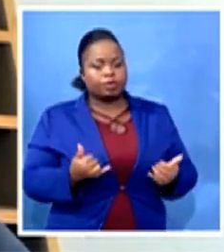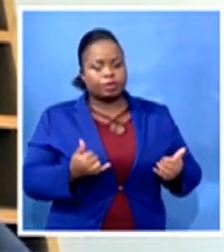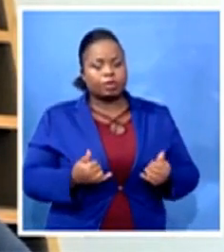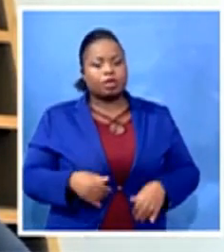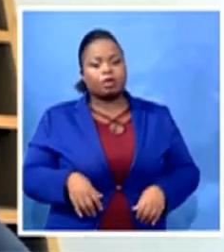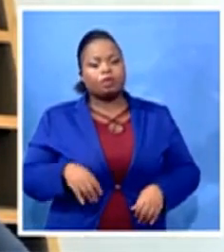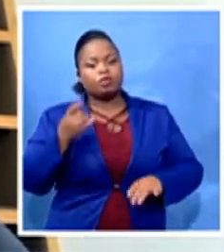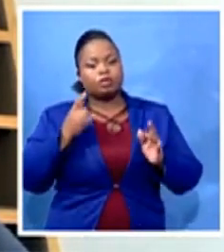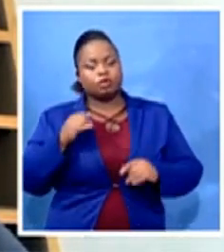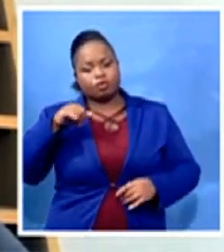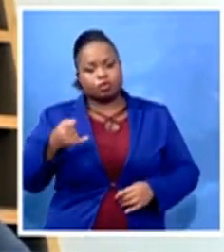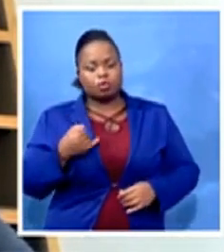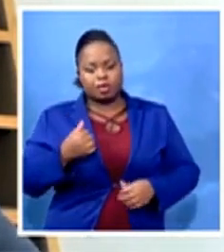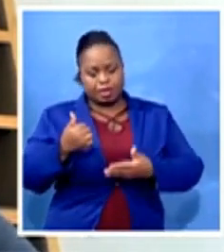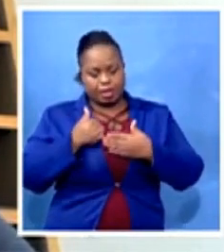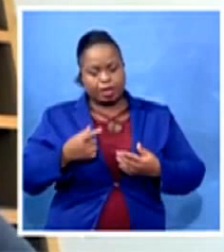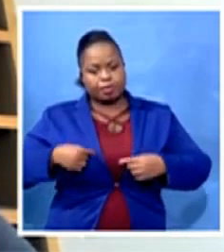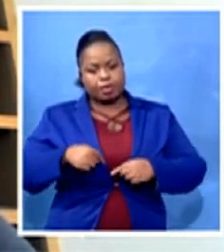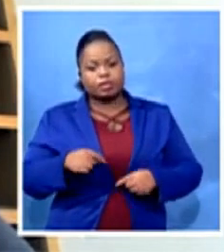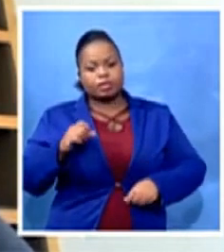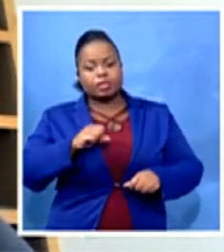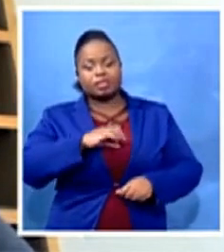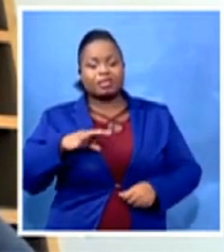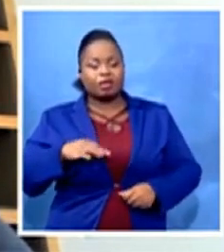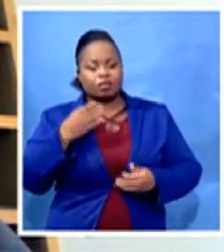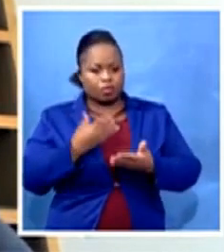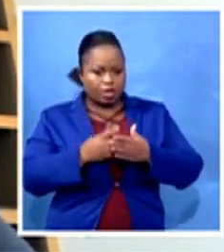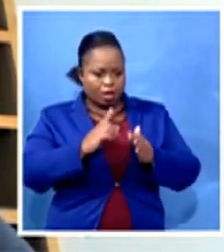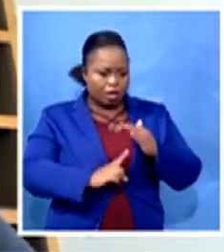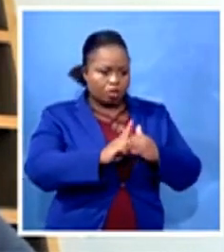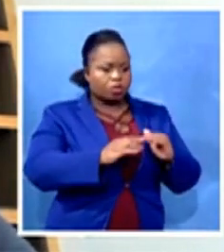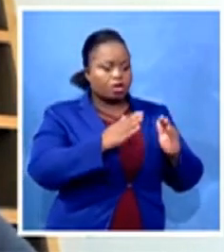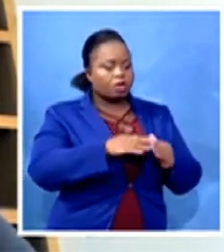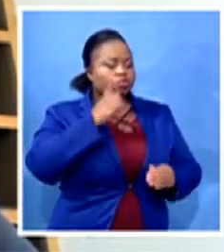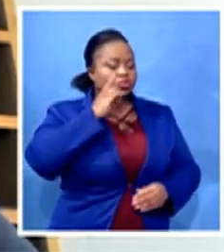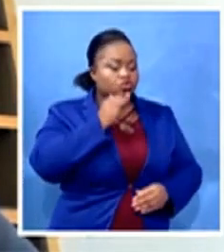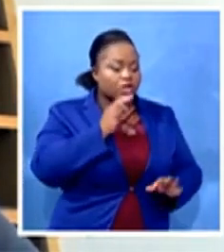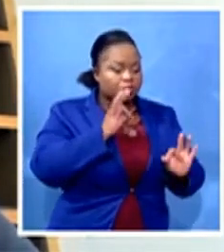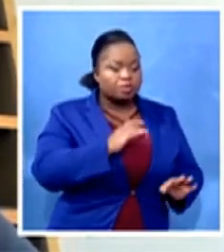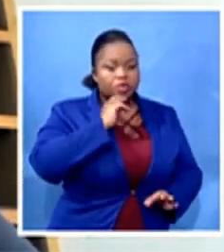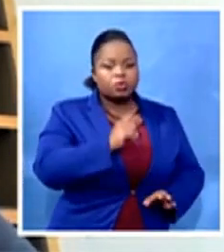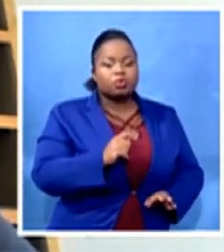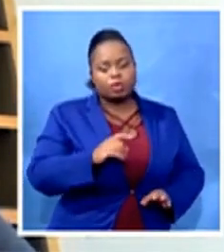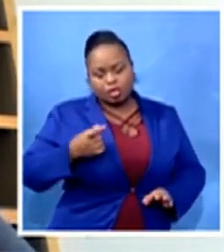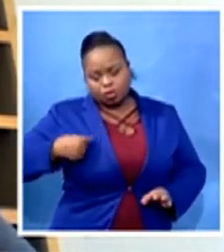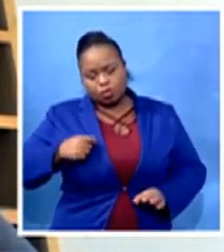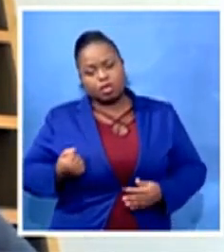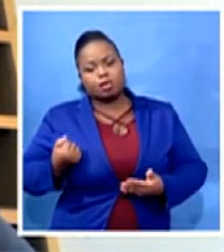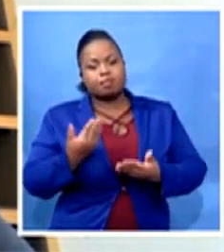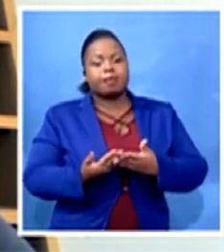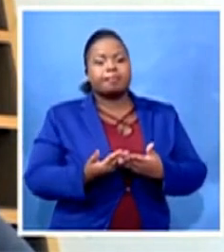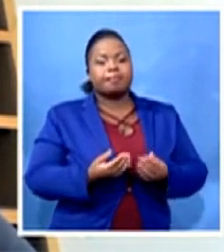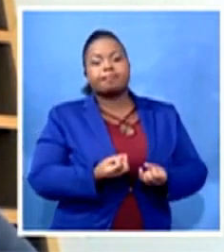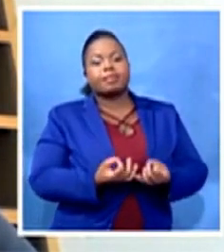send accurate billing. We have estimated most of the water meters. Most of our